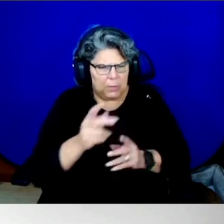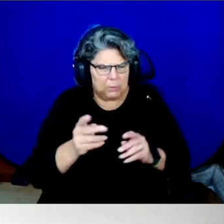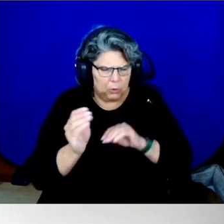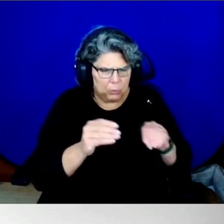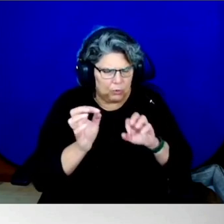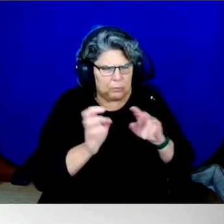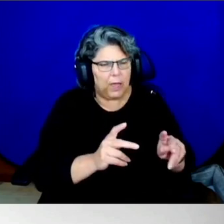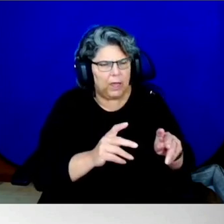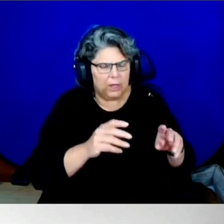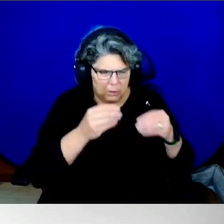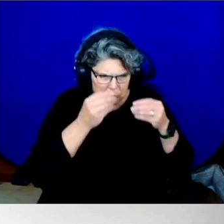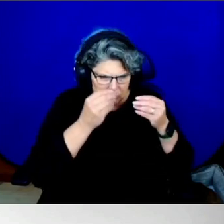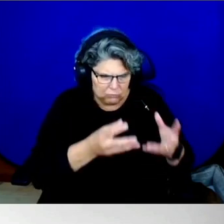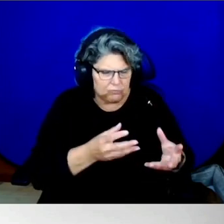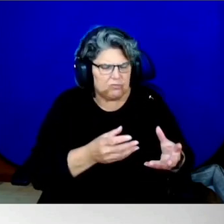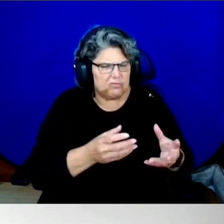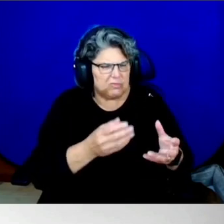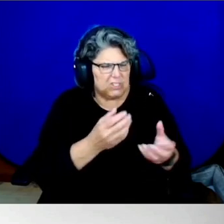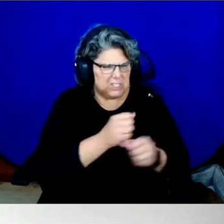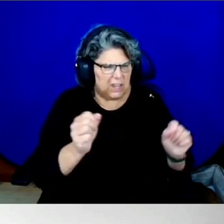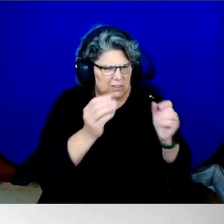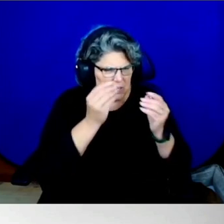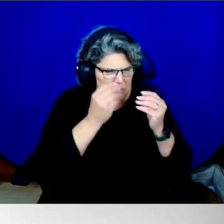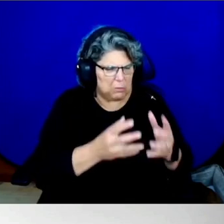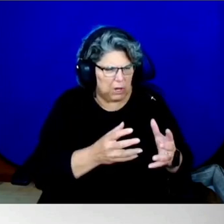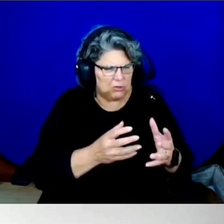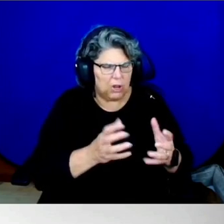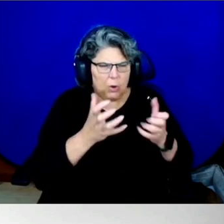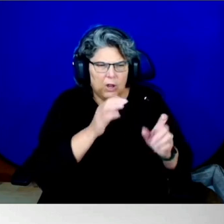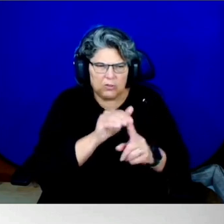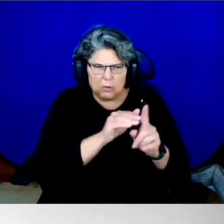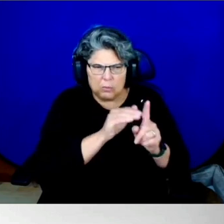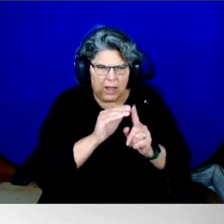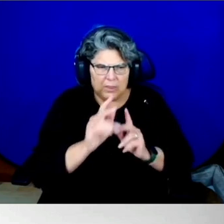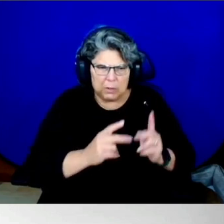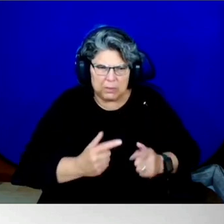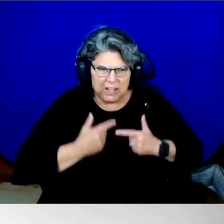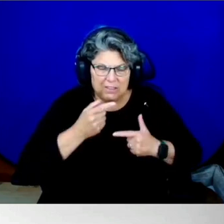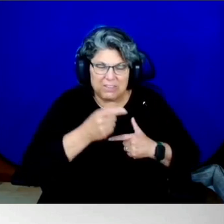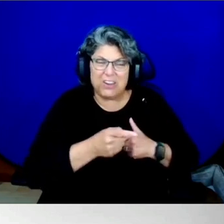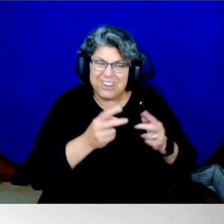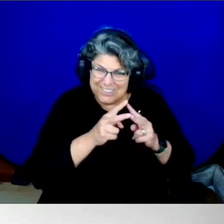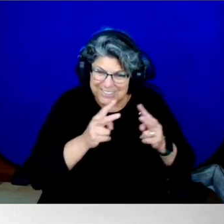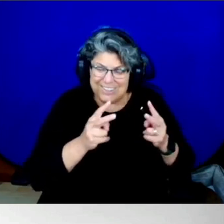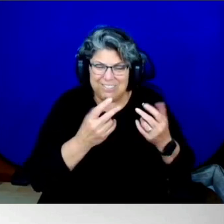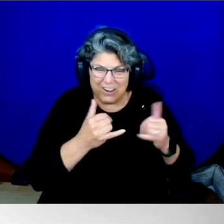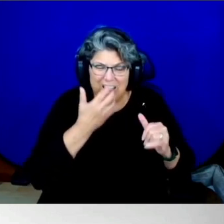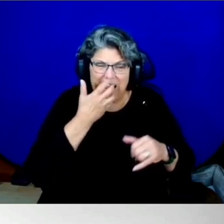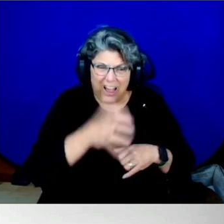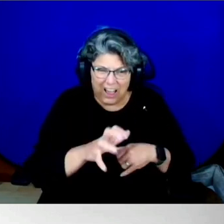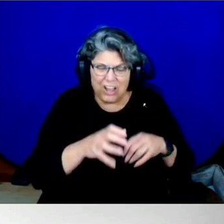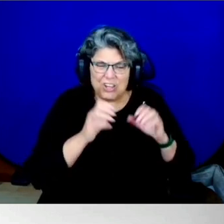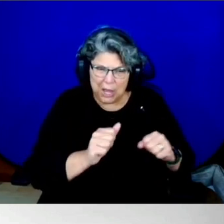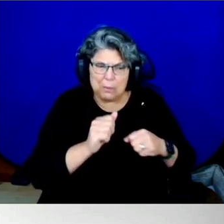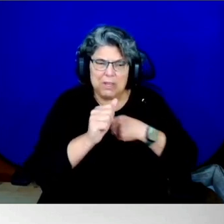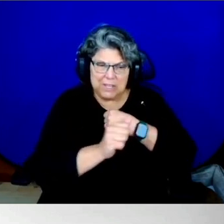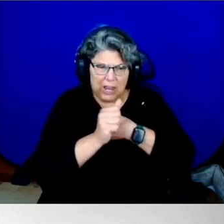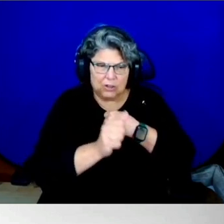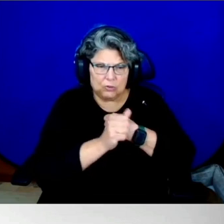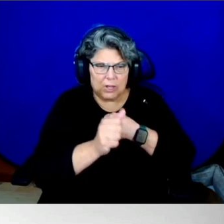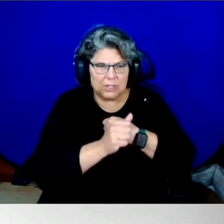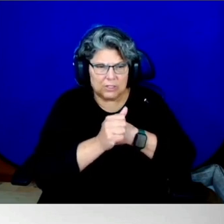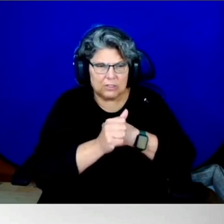safety information. I'd like to remind residents of Campbellville the area is still hot, potentially dangerous, and will be a